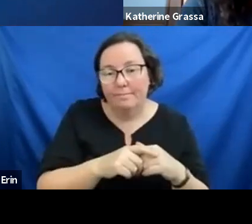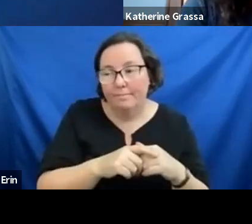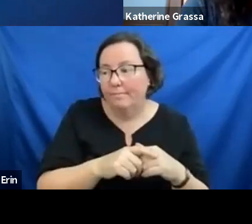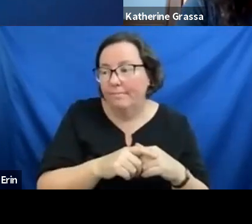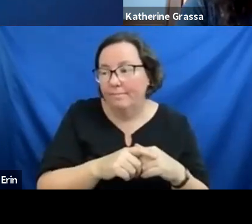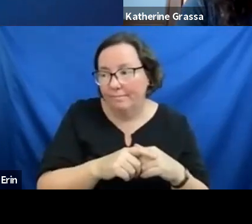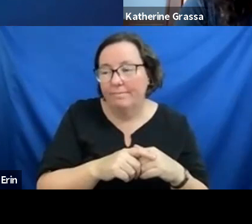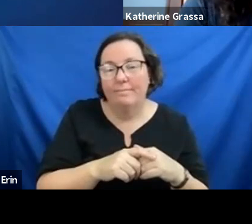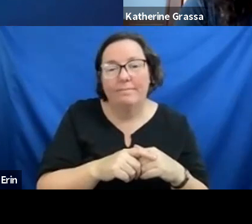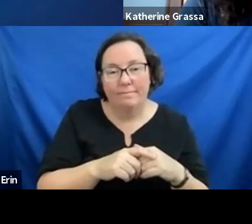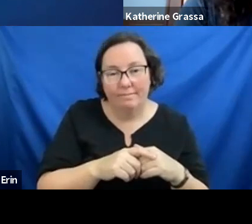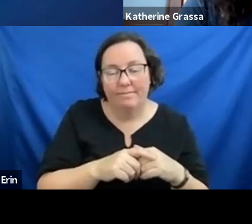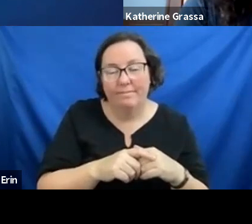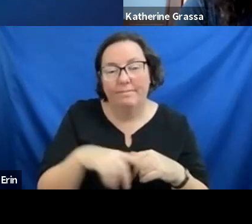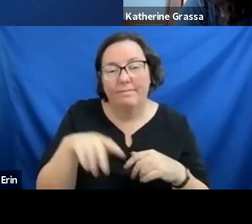Alvin Lee.